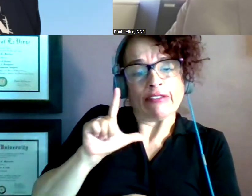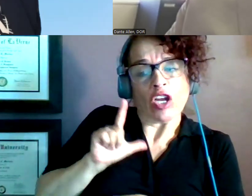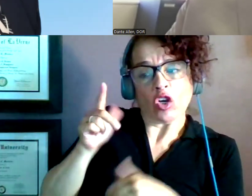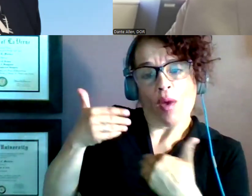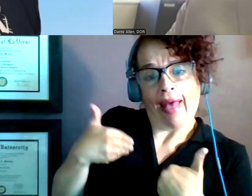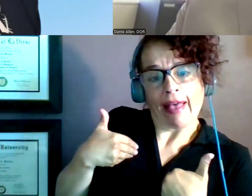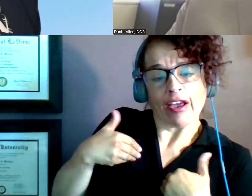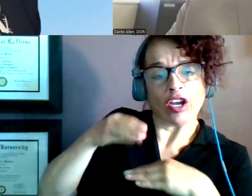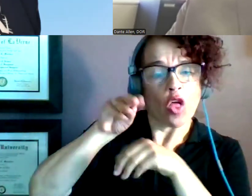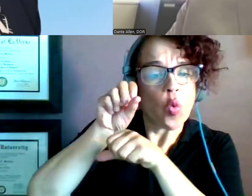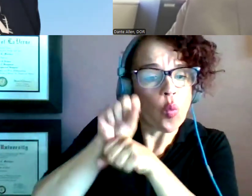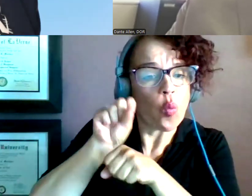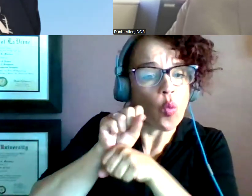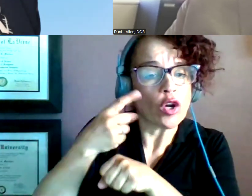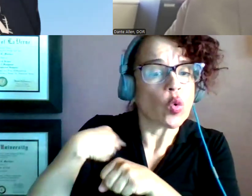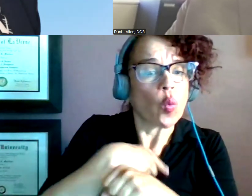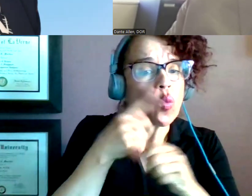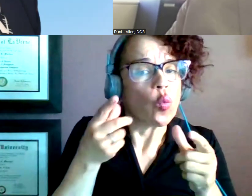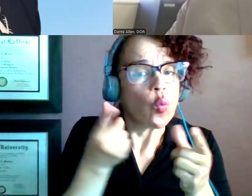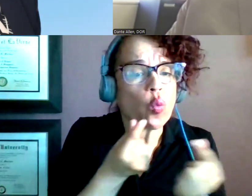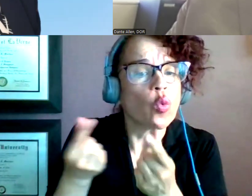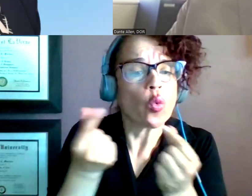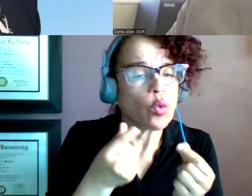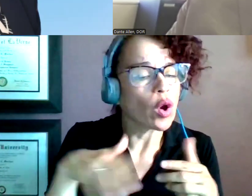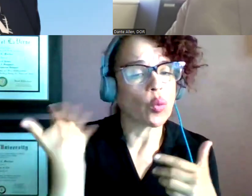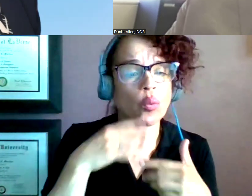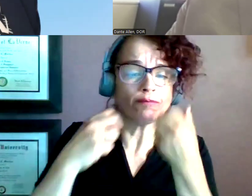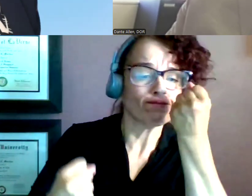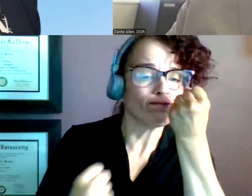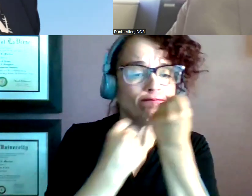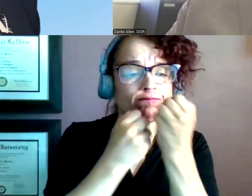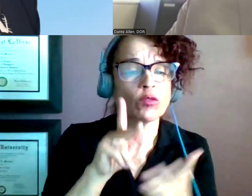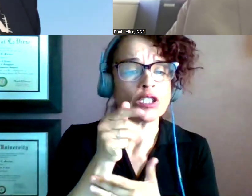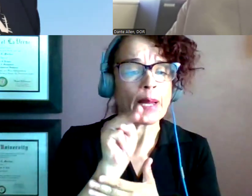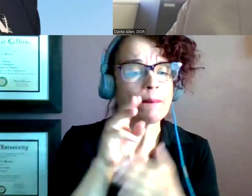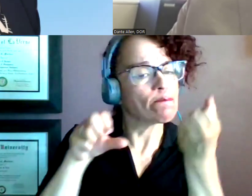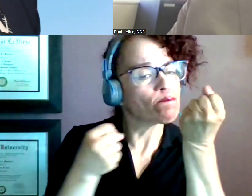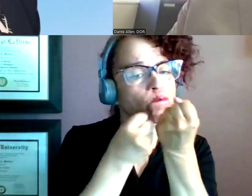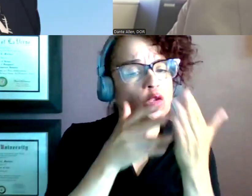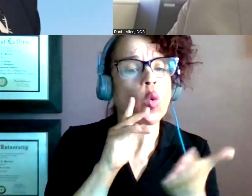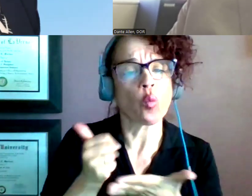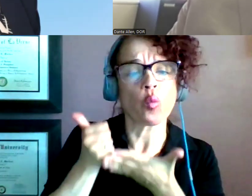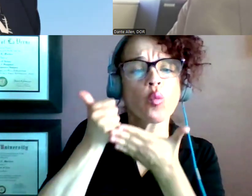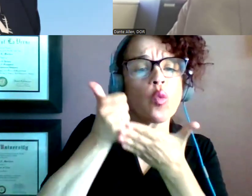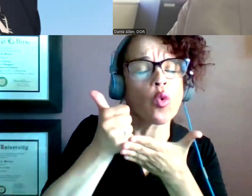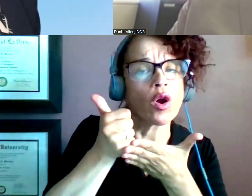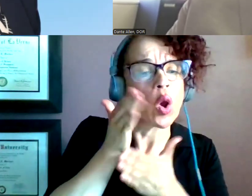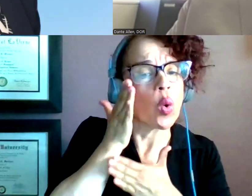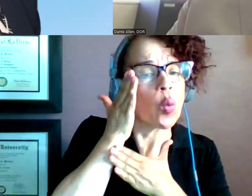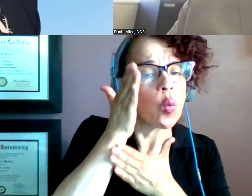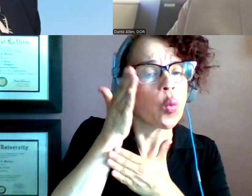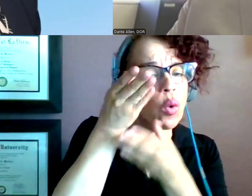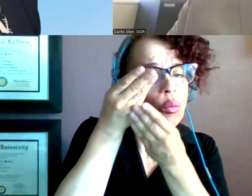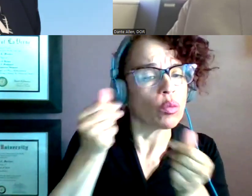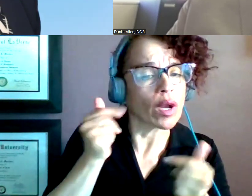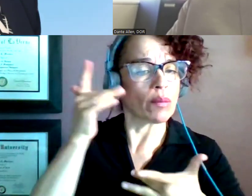have on the work that we do. So she's a supporter and will help us to move things forward. And so I'm